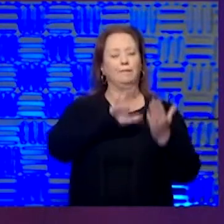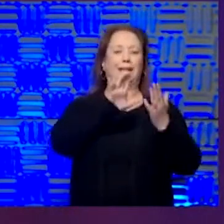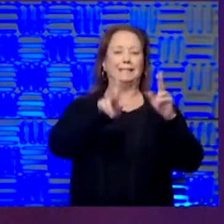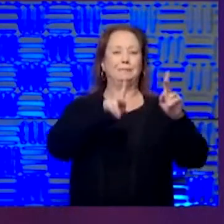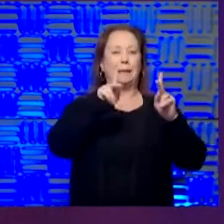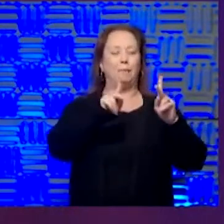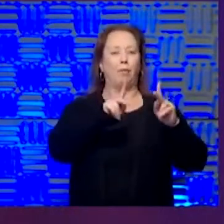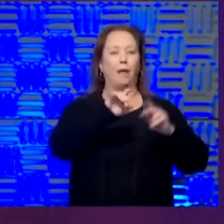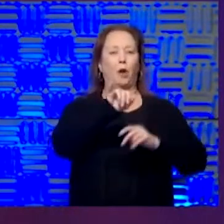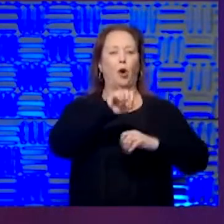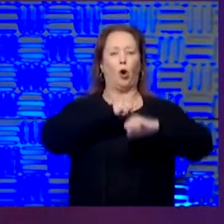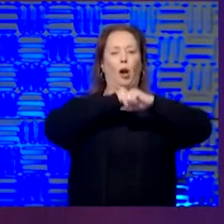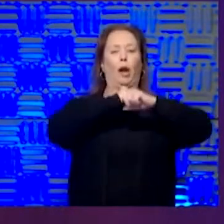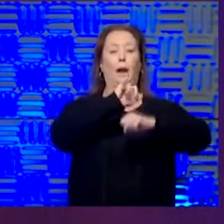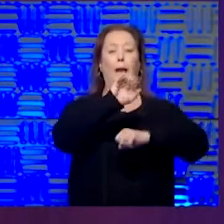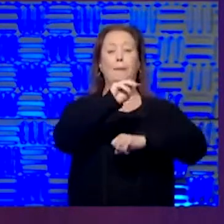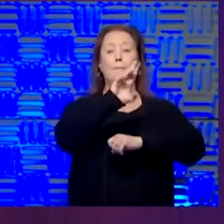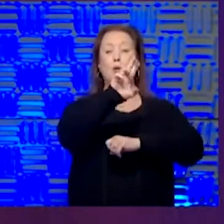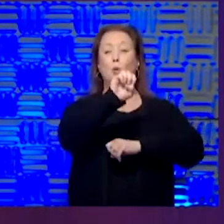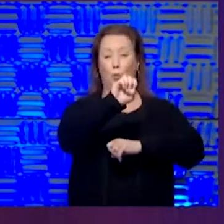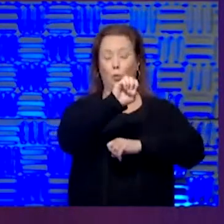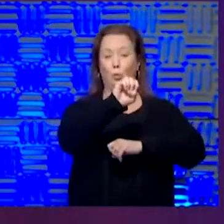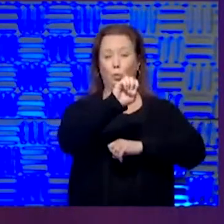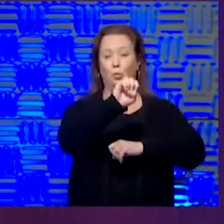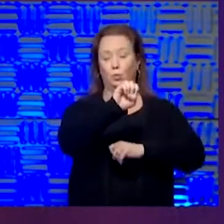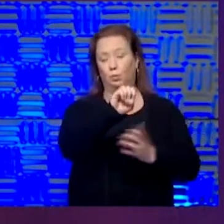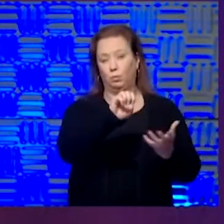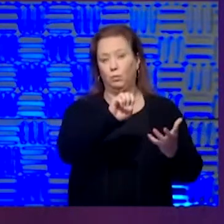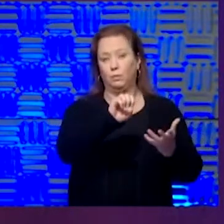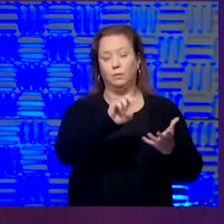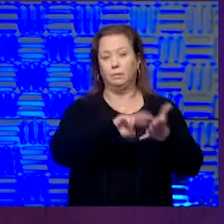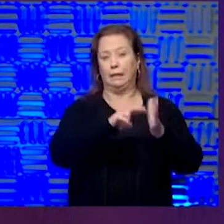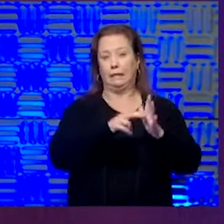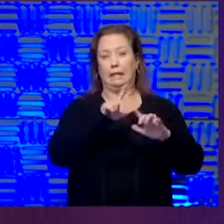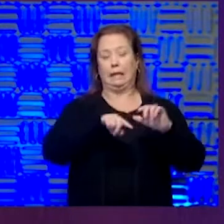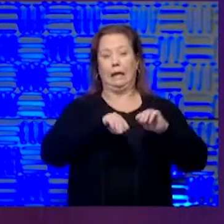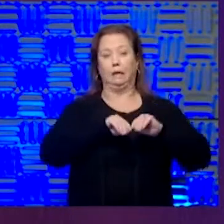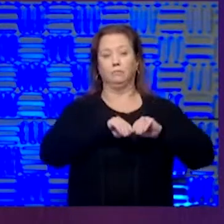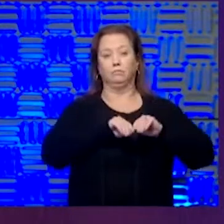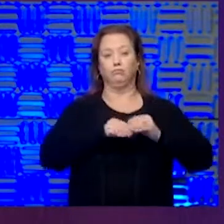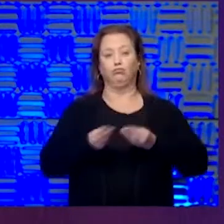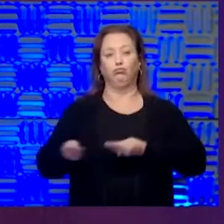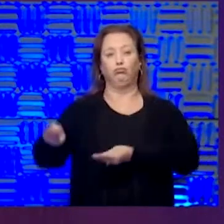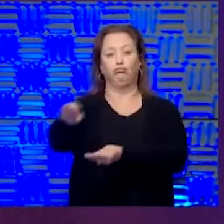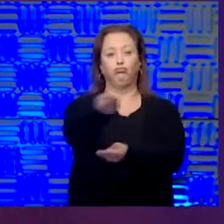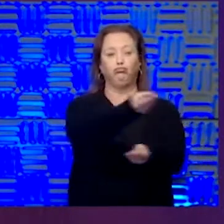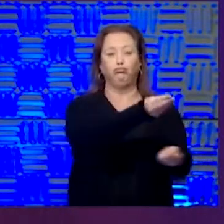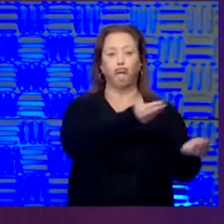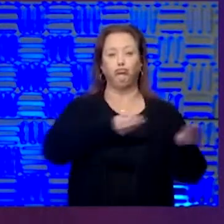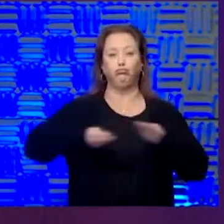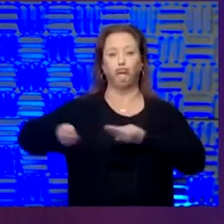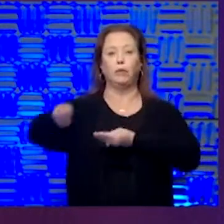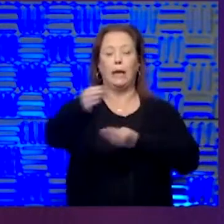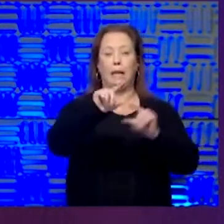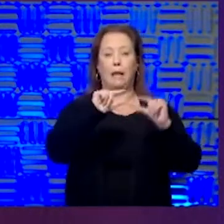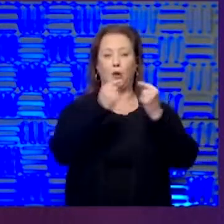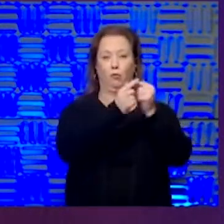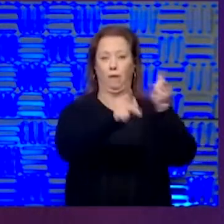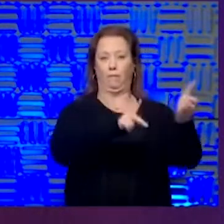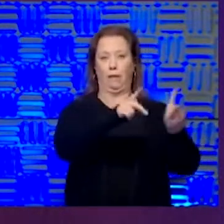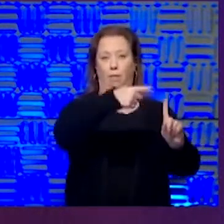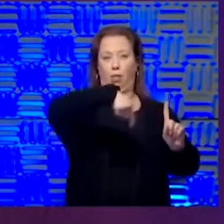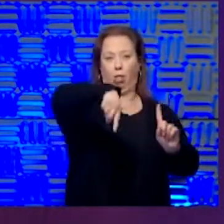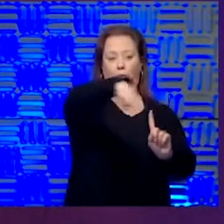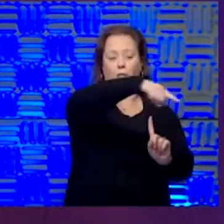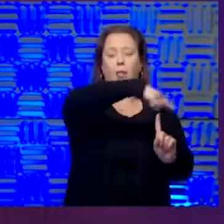are immune to it, and so eventually it doesn't pass around within that population. The way we